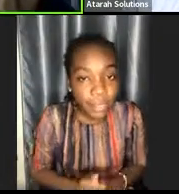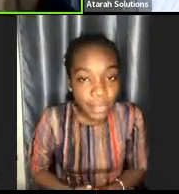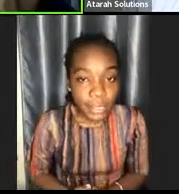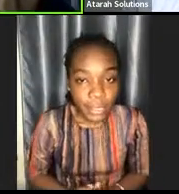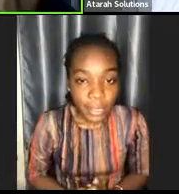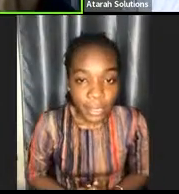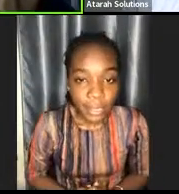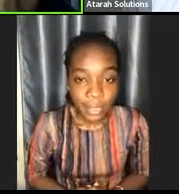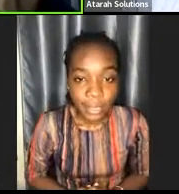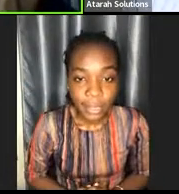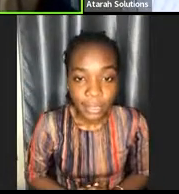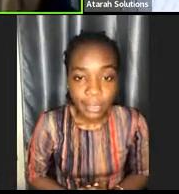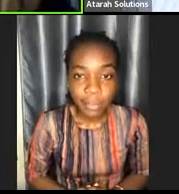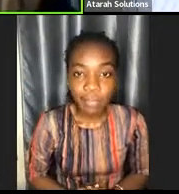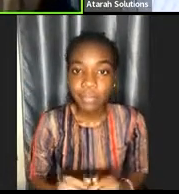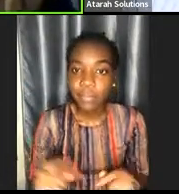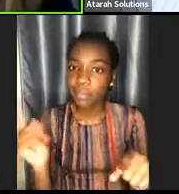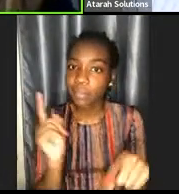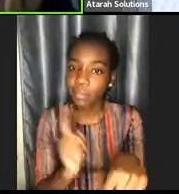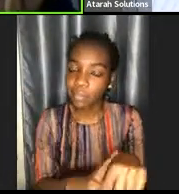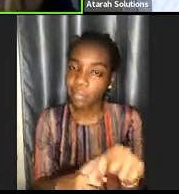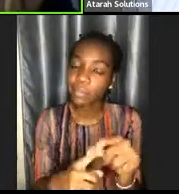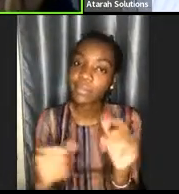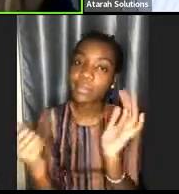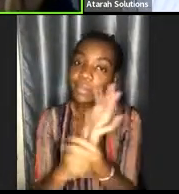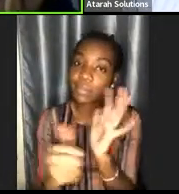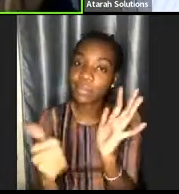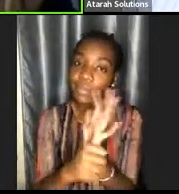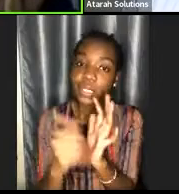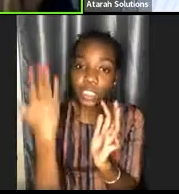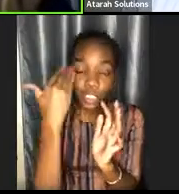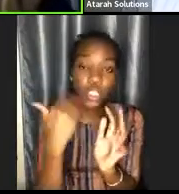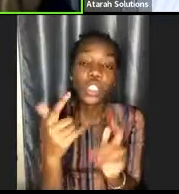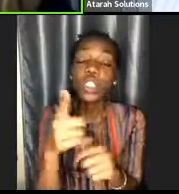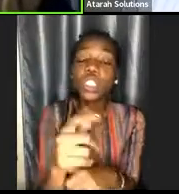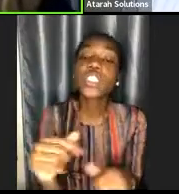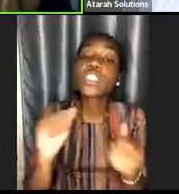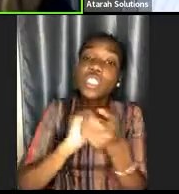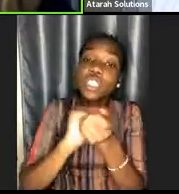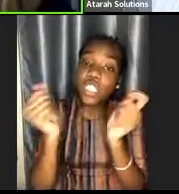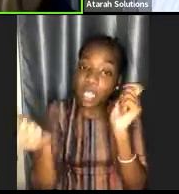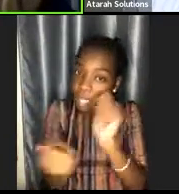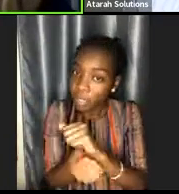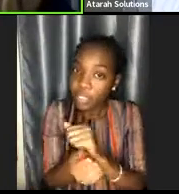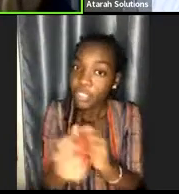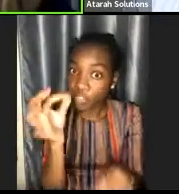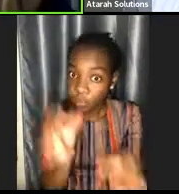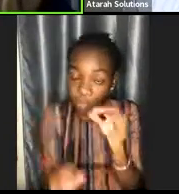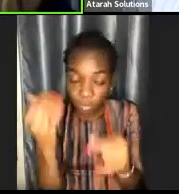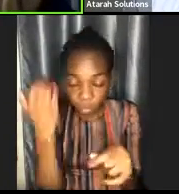matters are in court, you're asking when you can change to arbitration or to mediation?